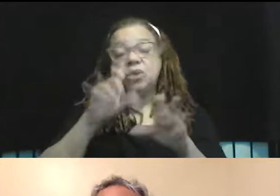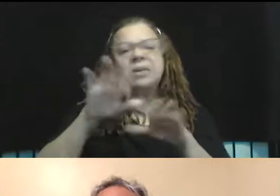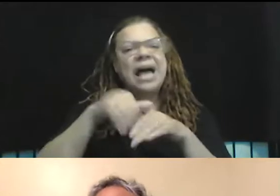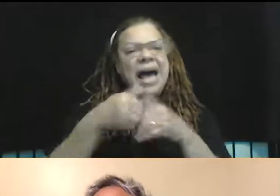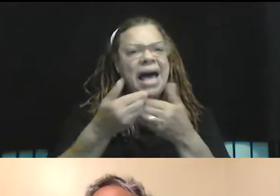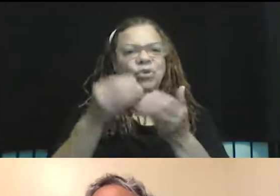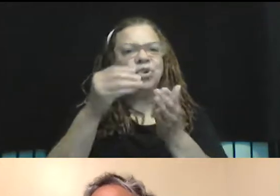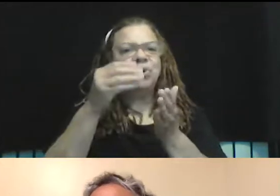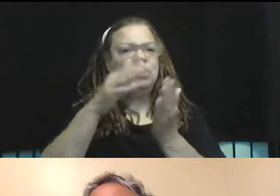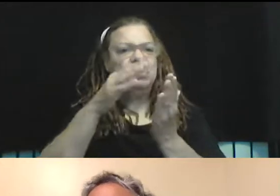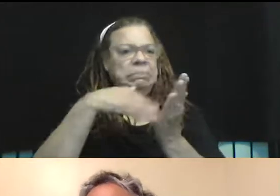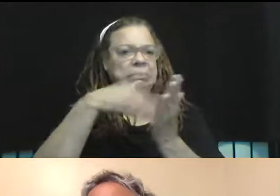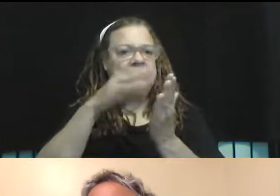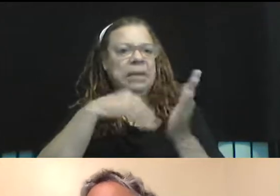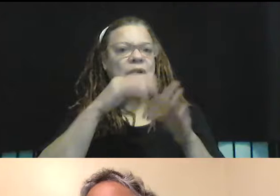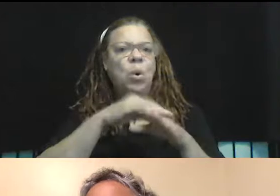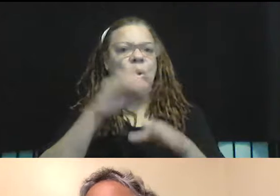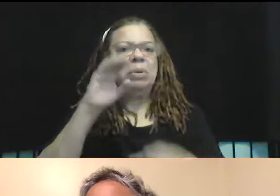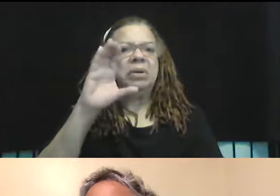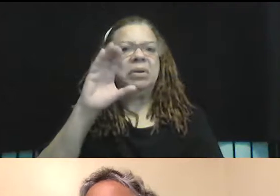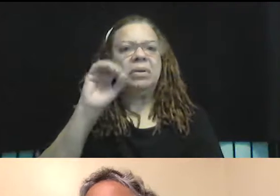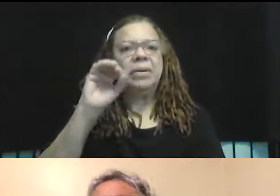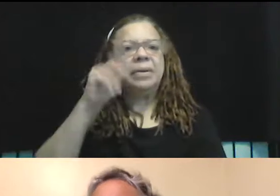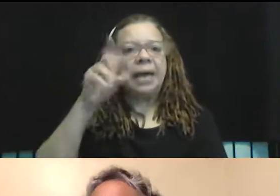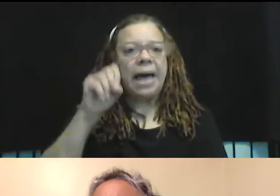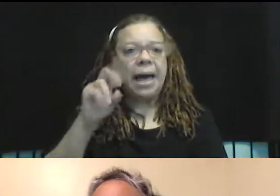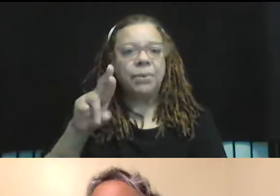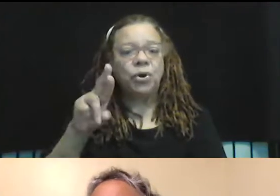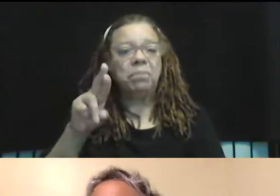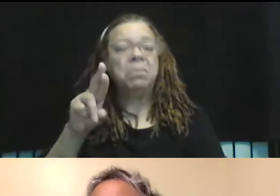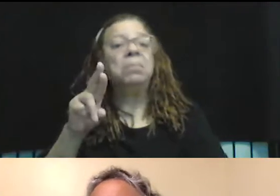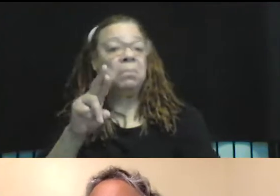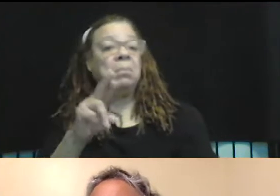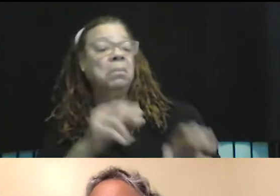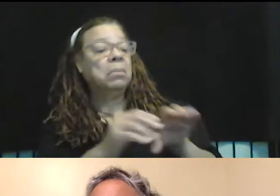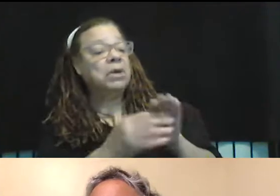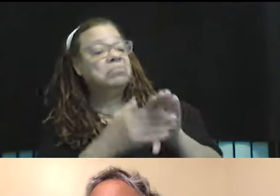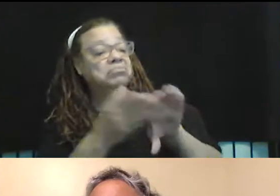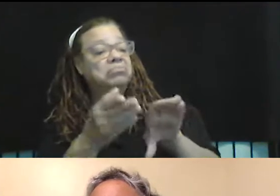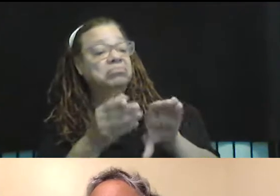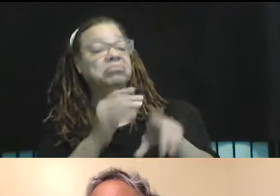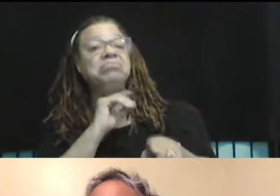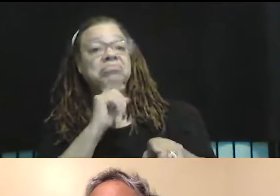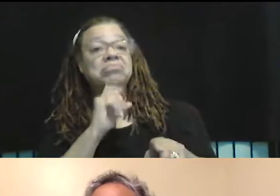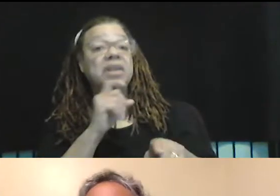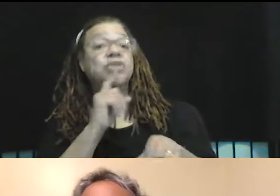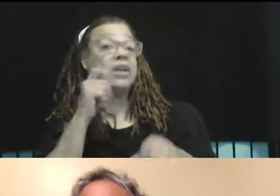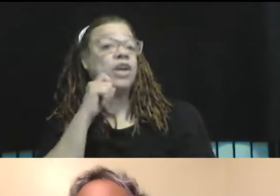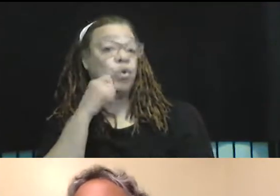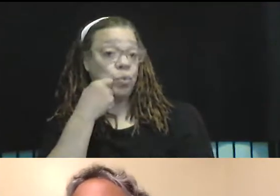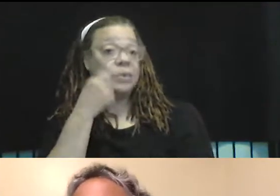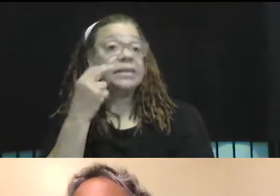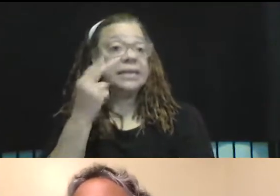like texturally on top of it, but leaves it showing through. Hmm. It's really cool. I bet. Because I Yeah.